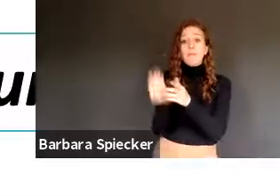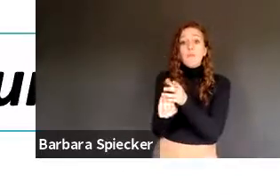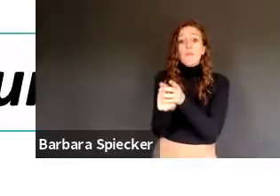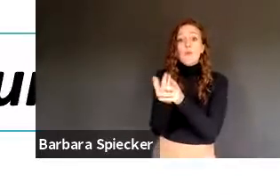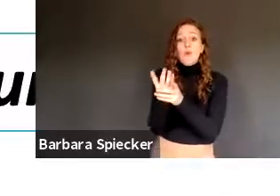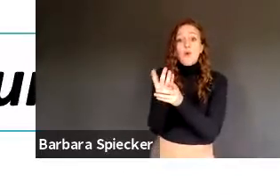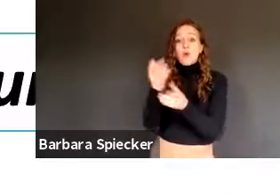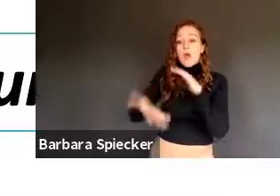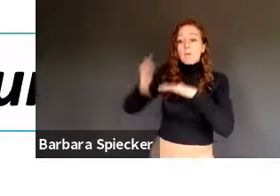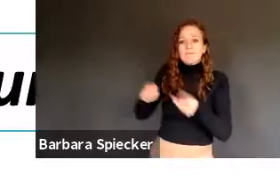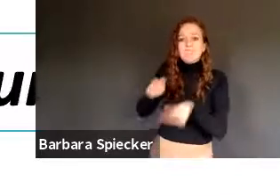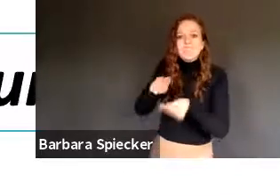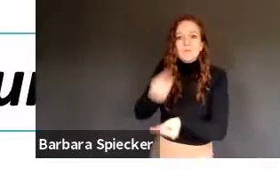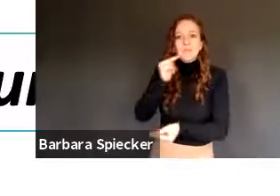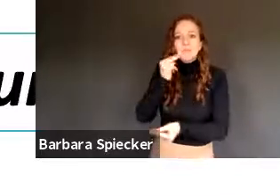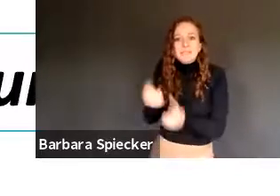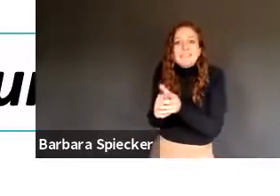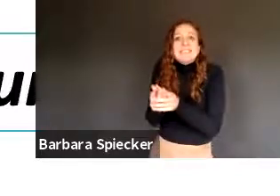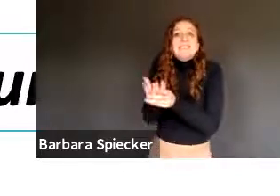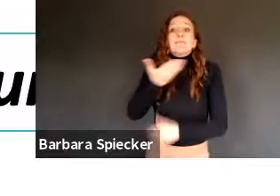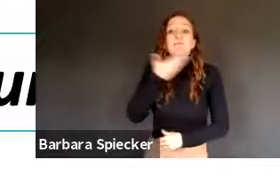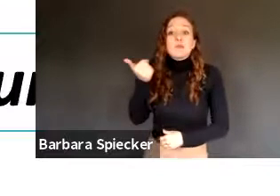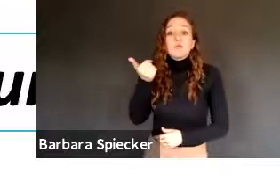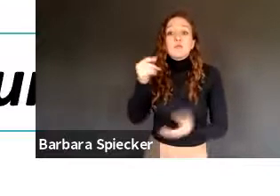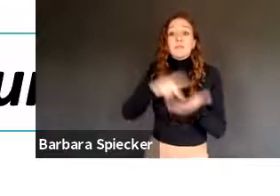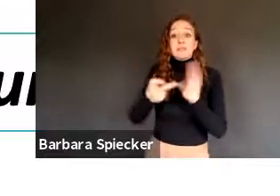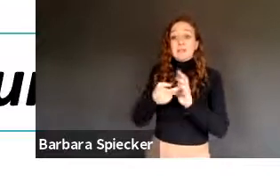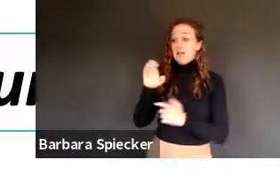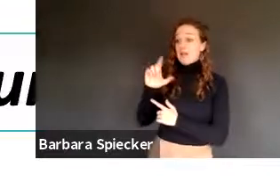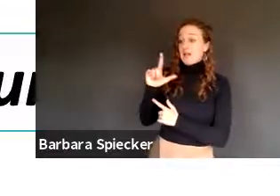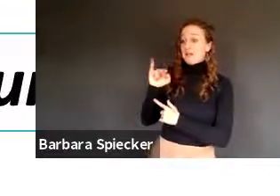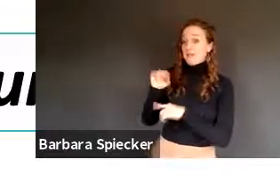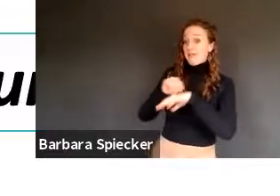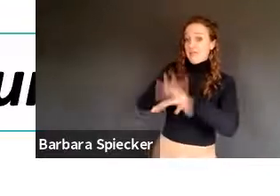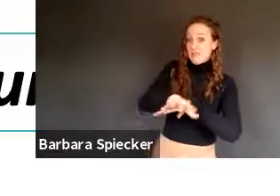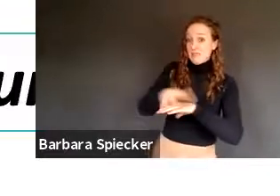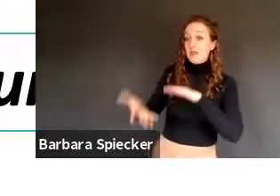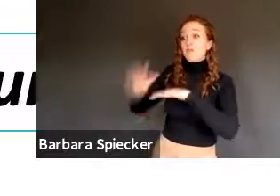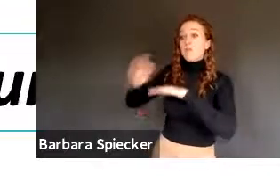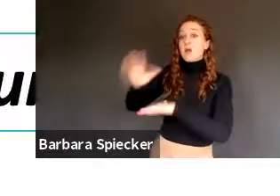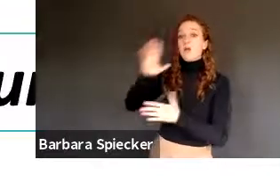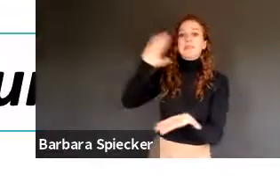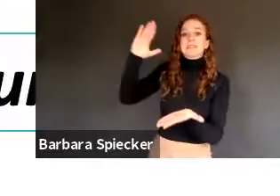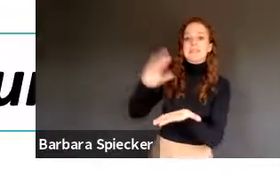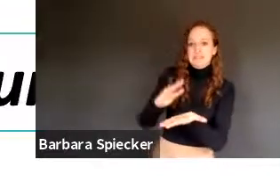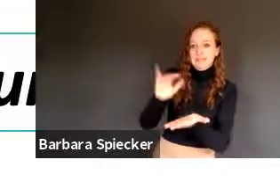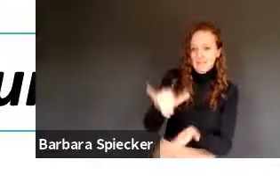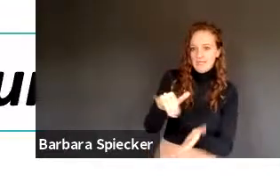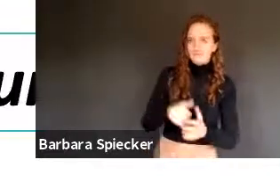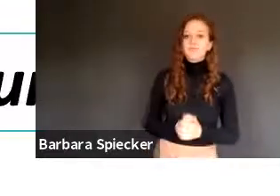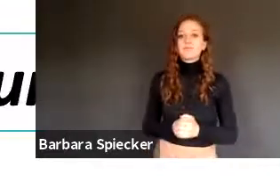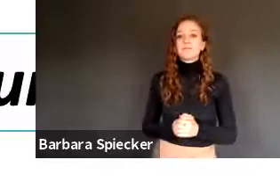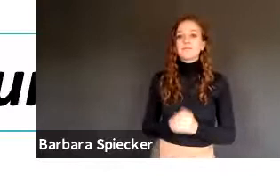regional relief for kelp populations with respect to their growth needs and mitigated the adverse effects of El Nino.